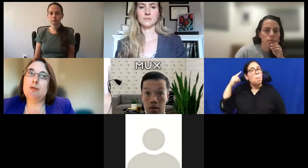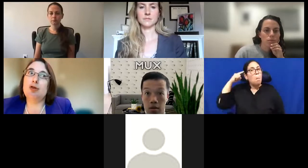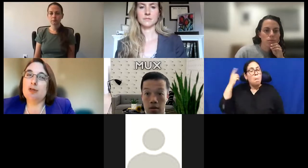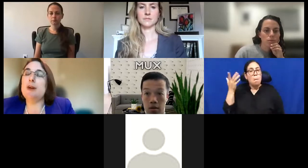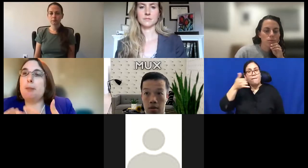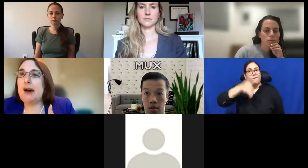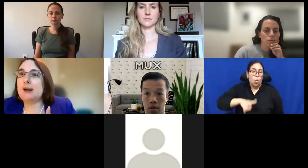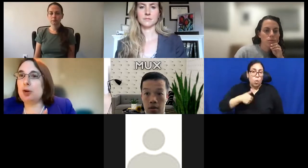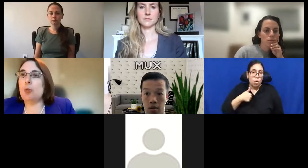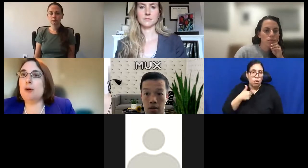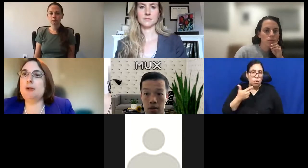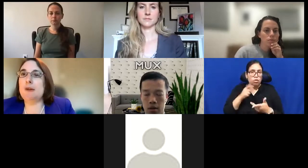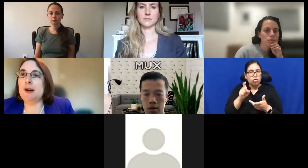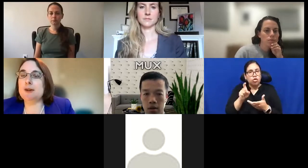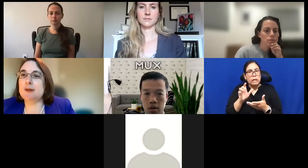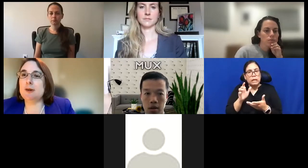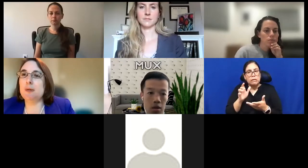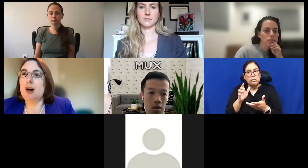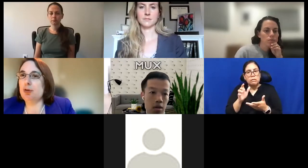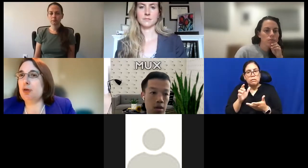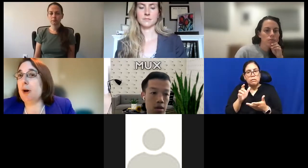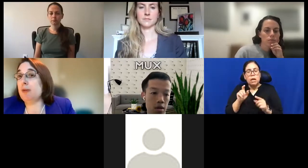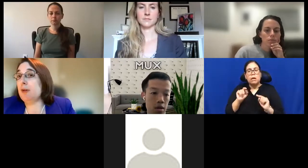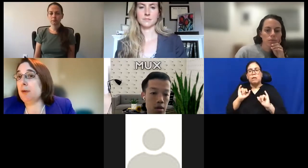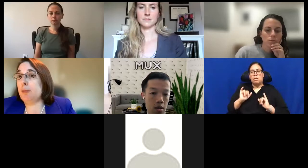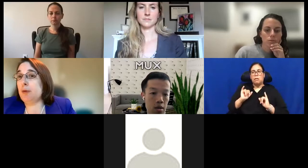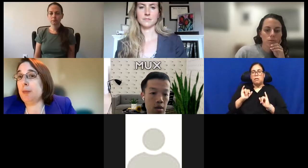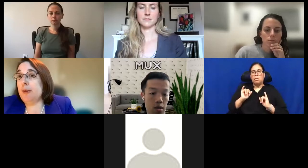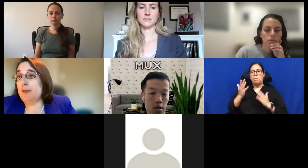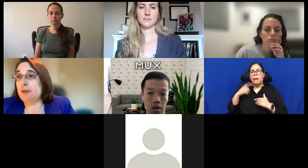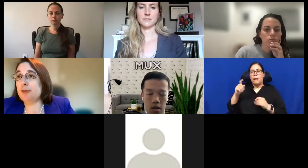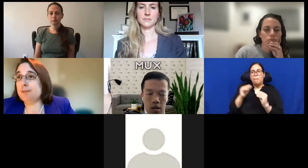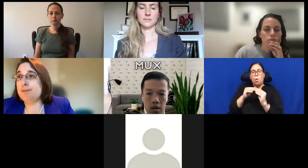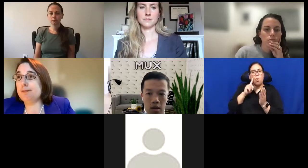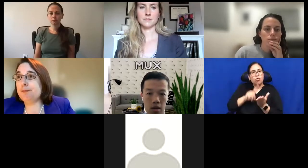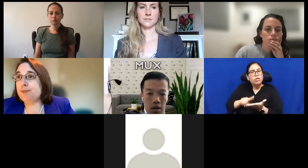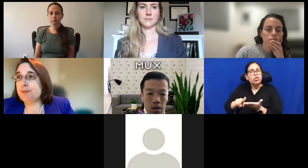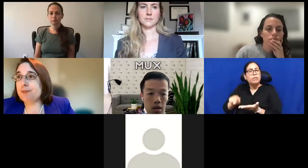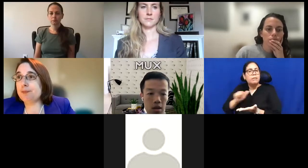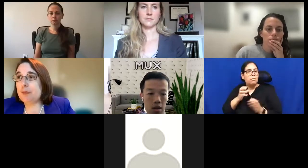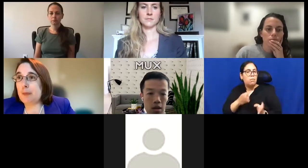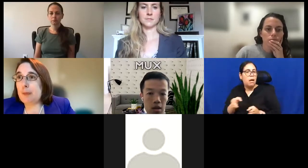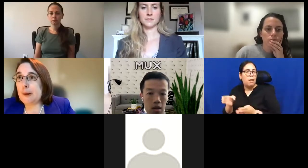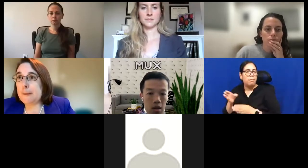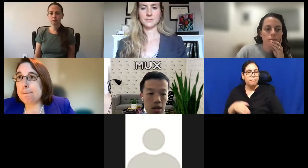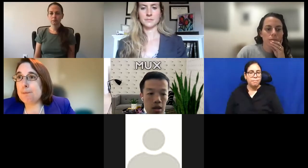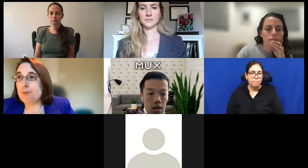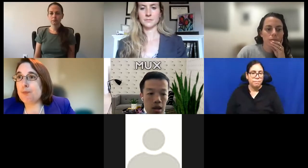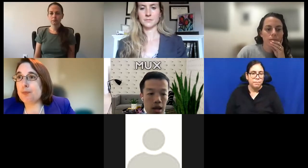I should have stepped back, and knowing that I should have probably done a little bit more preparedness.